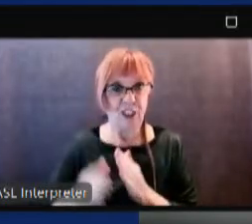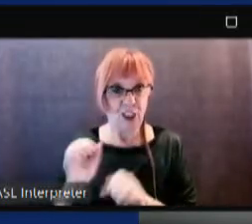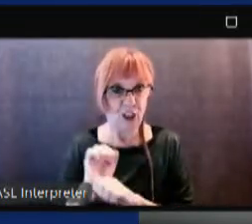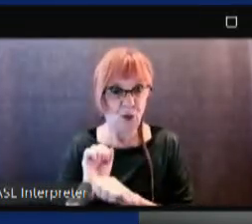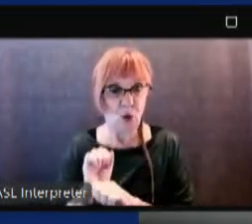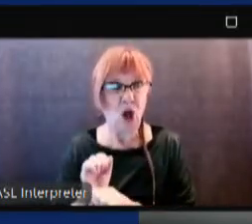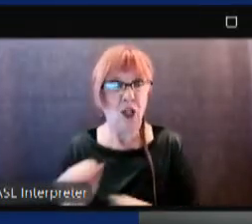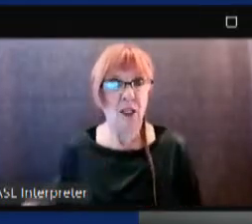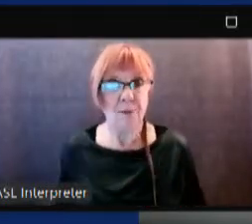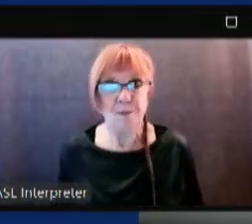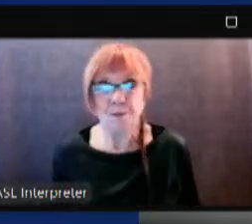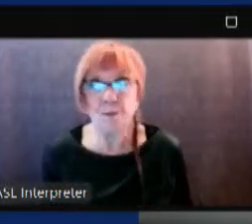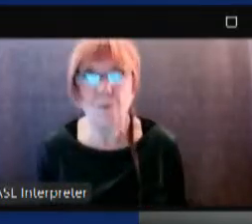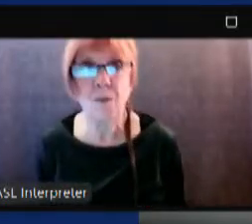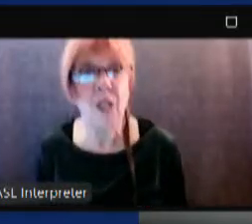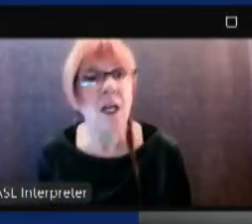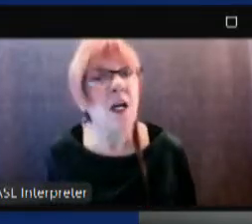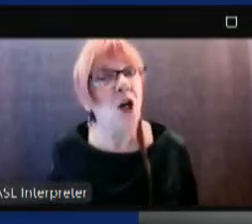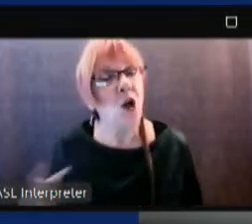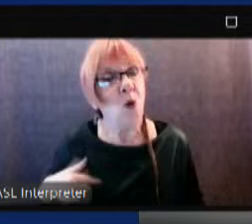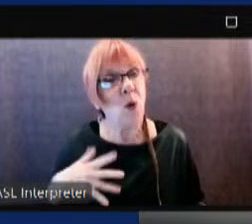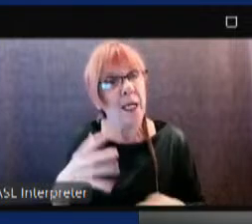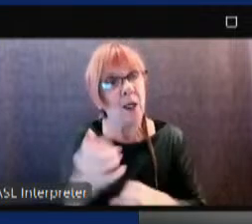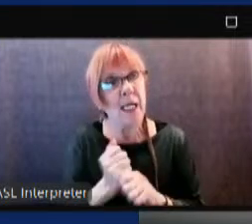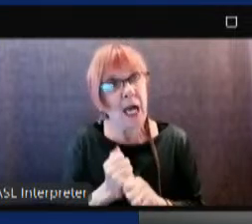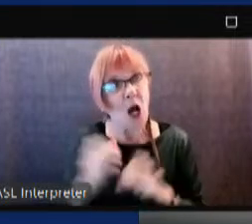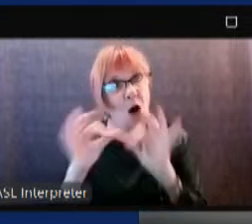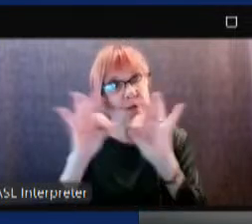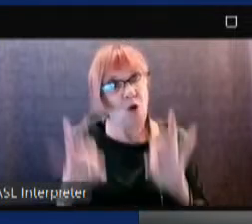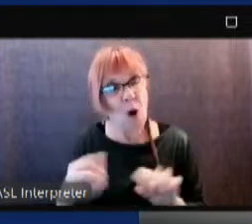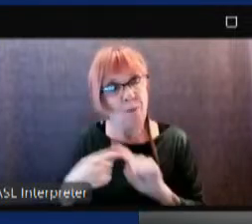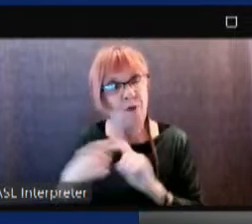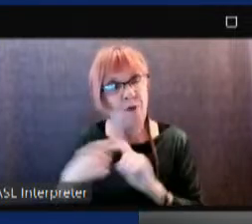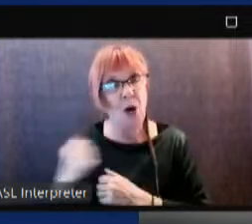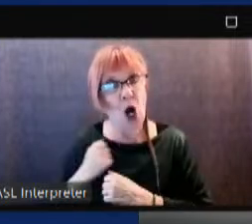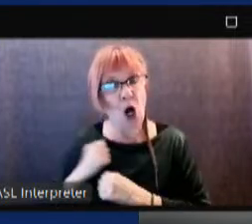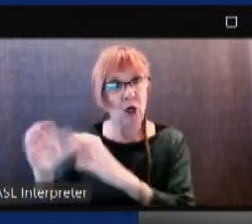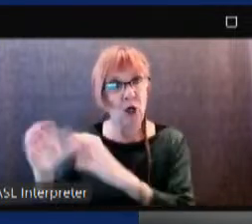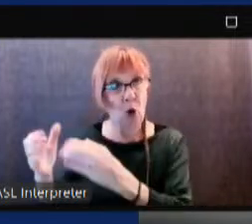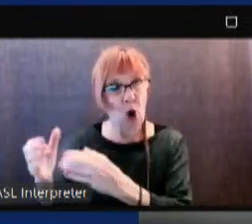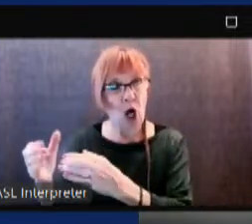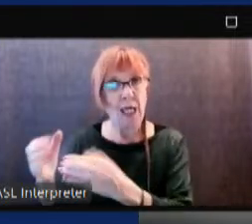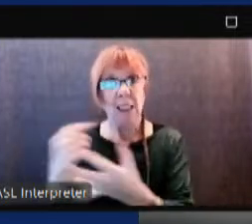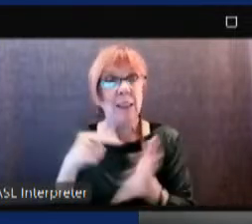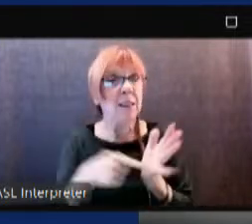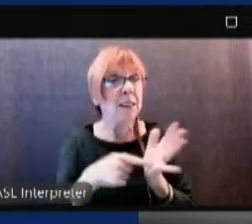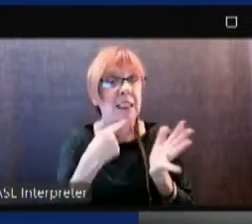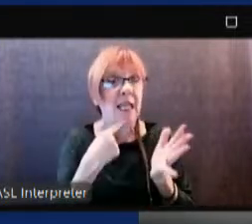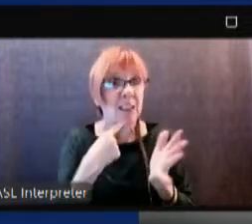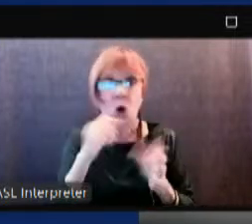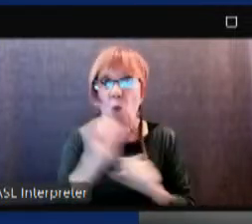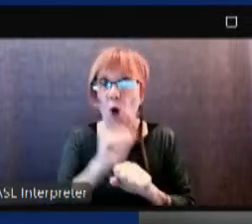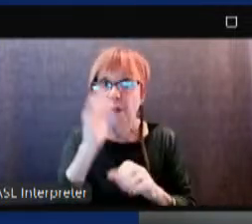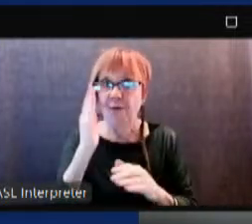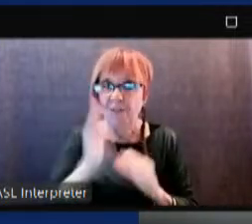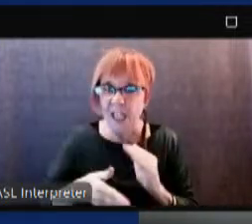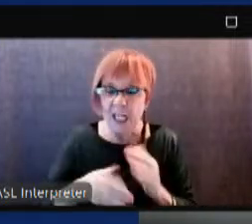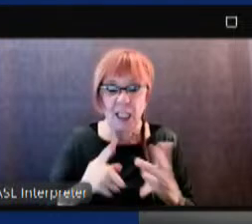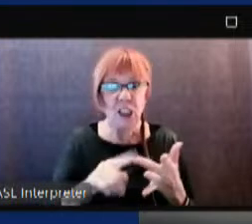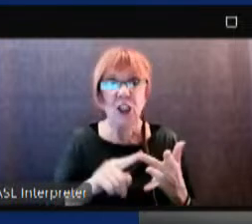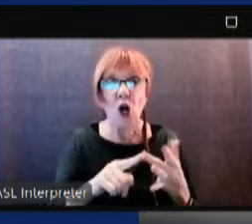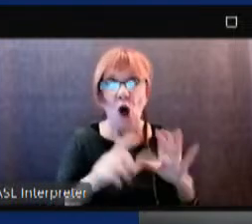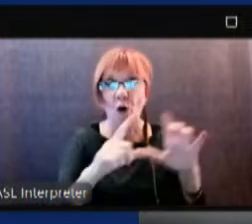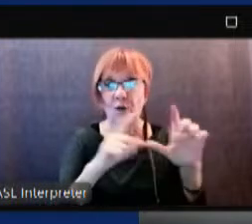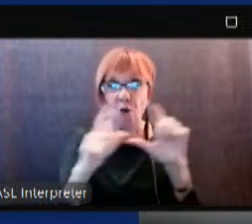we receive a form from Army Corps saying that work has been done. It includes photographs of the property and what